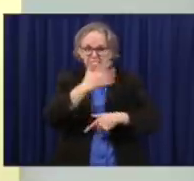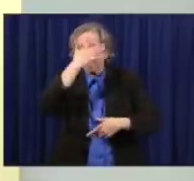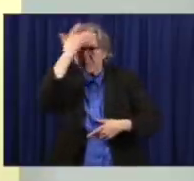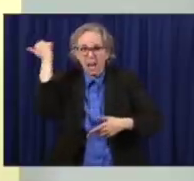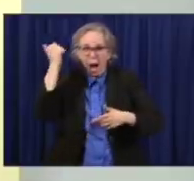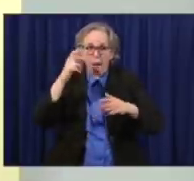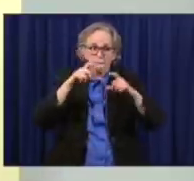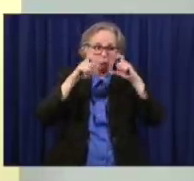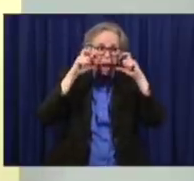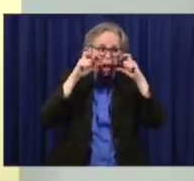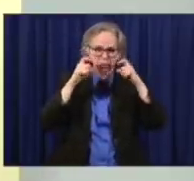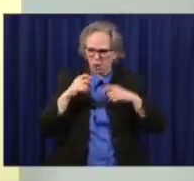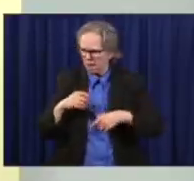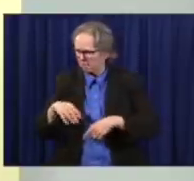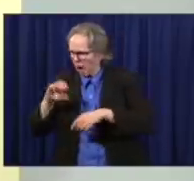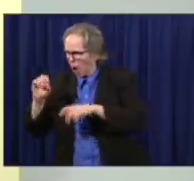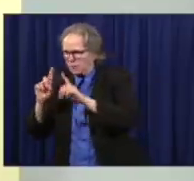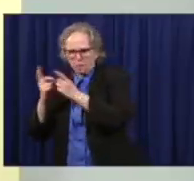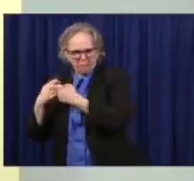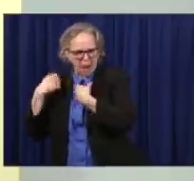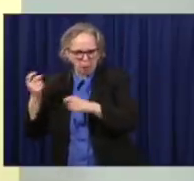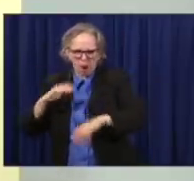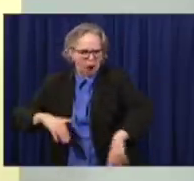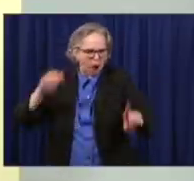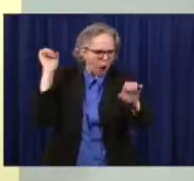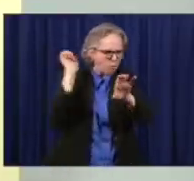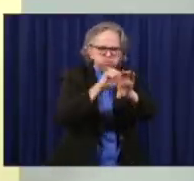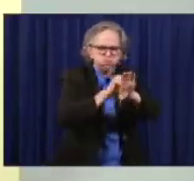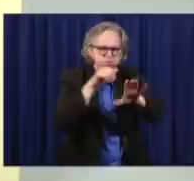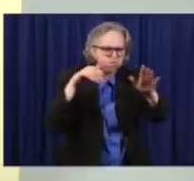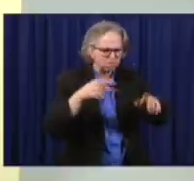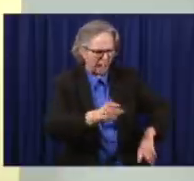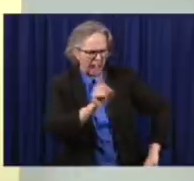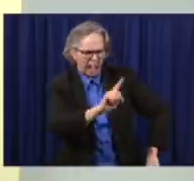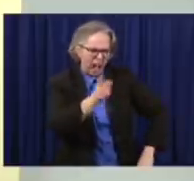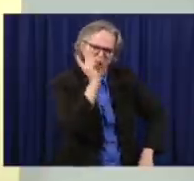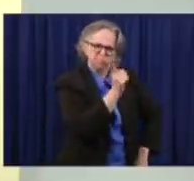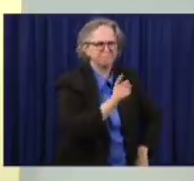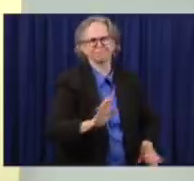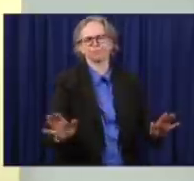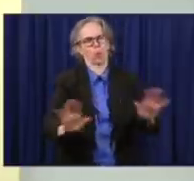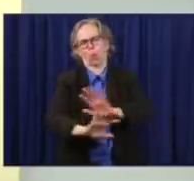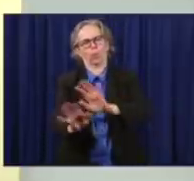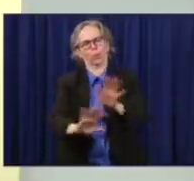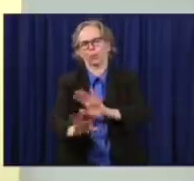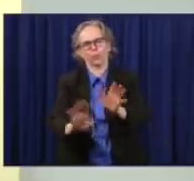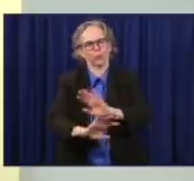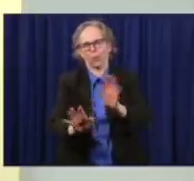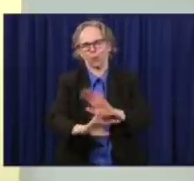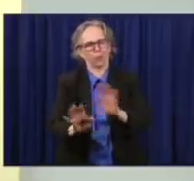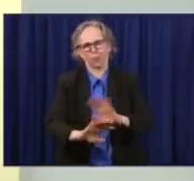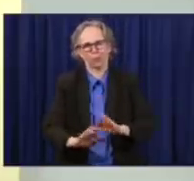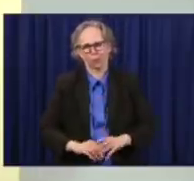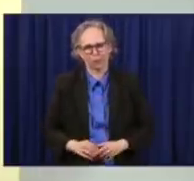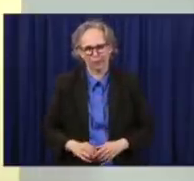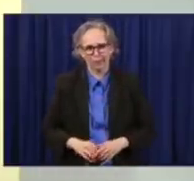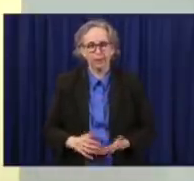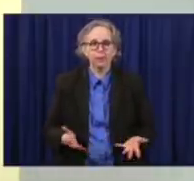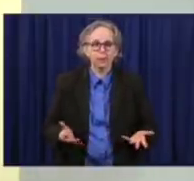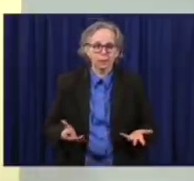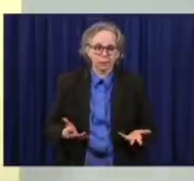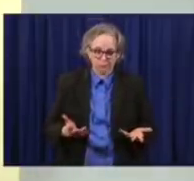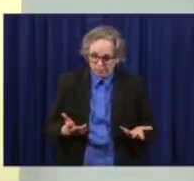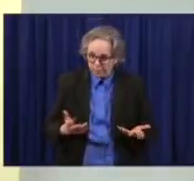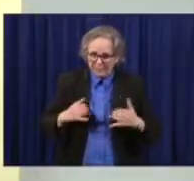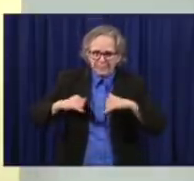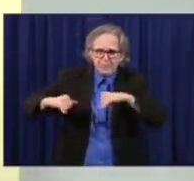to fine you for it, okay? That's not what it's about. It's about setting a standard that we can all live by and get